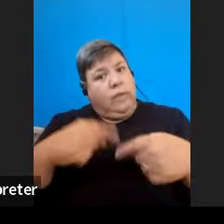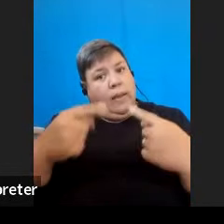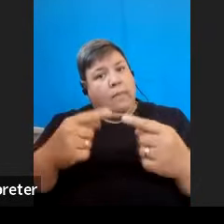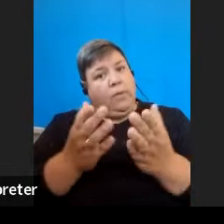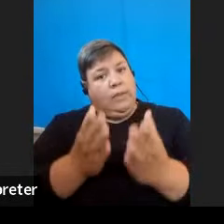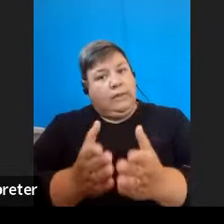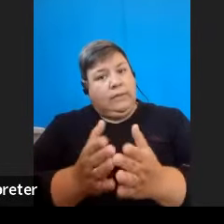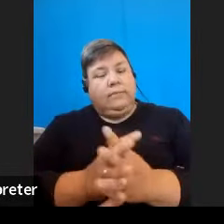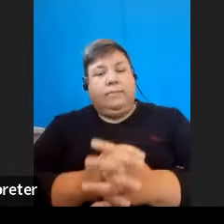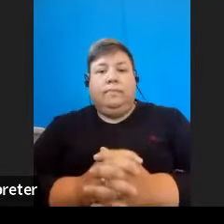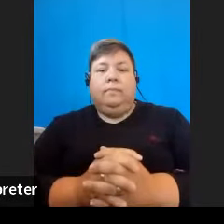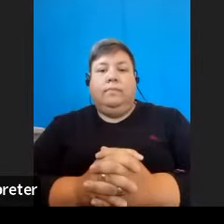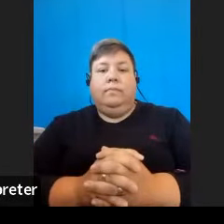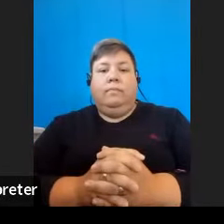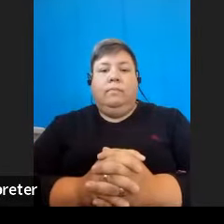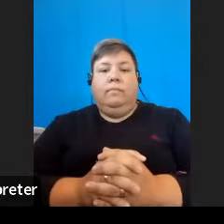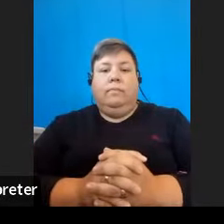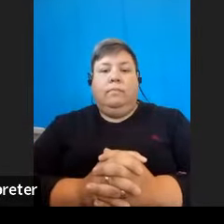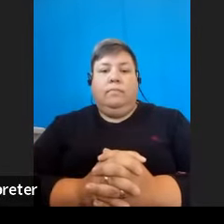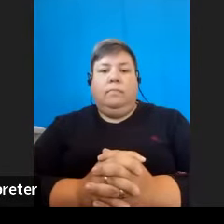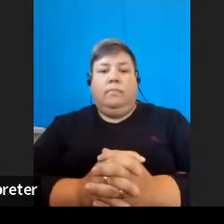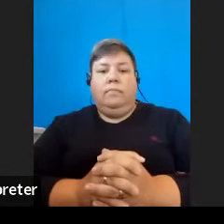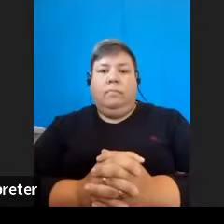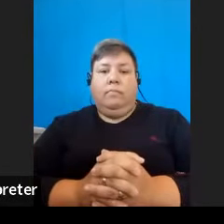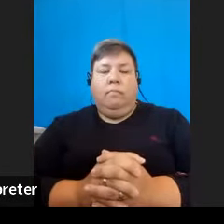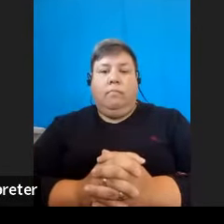that we have already taken to address this issue?